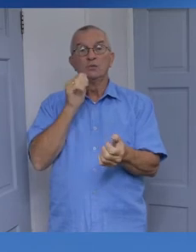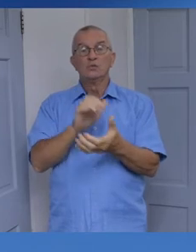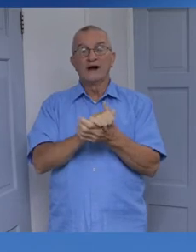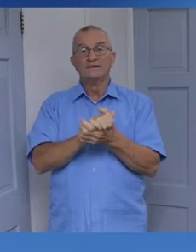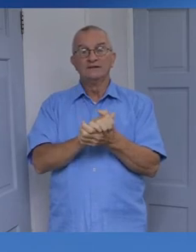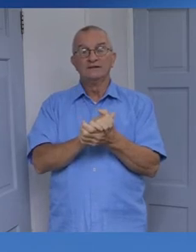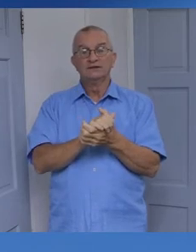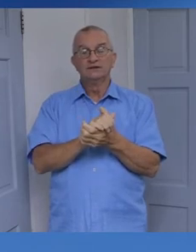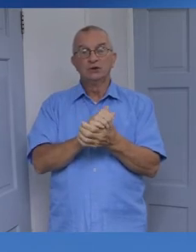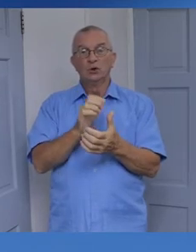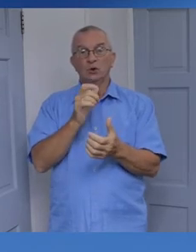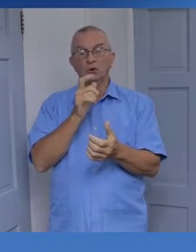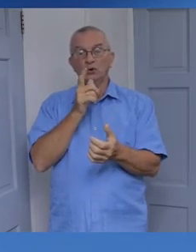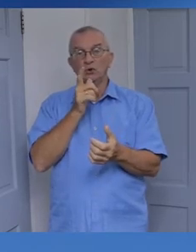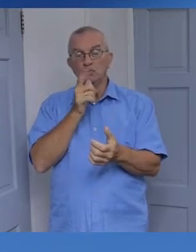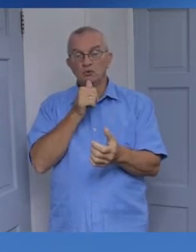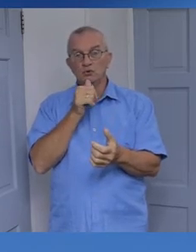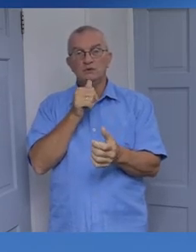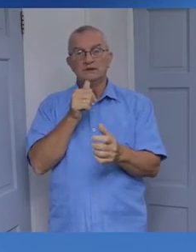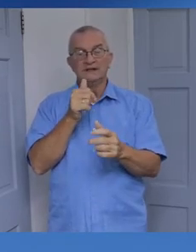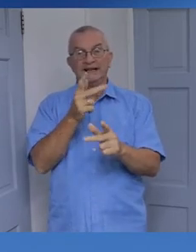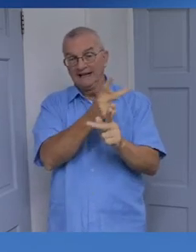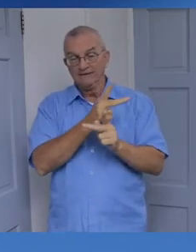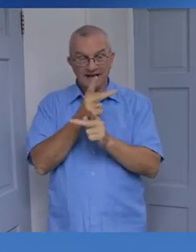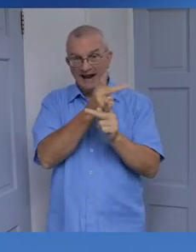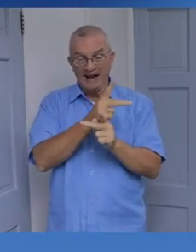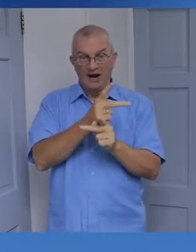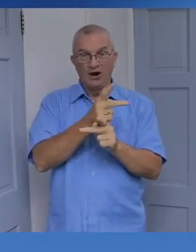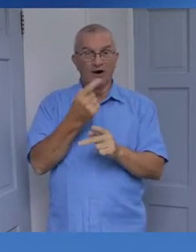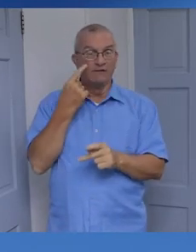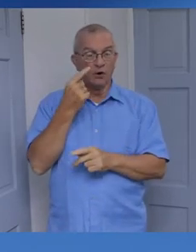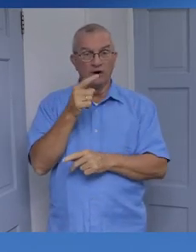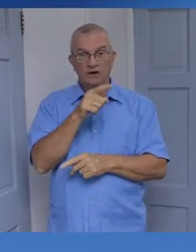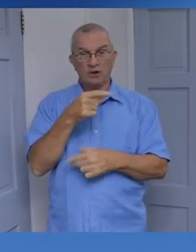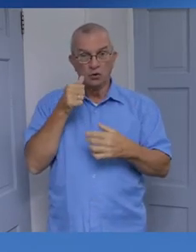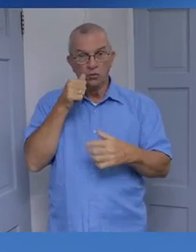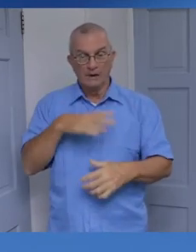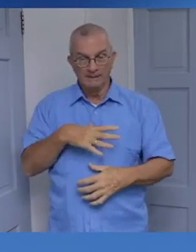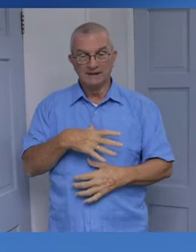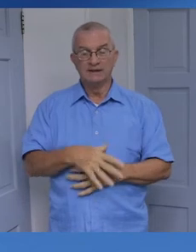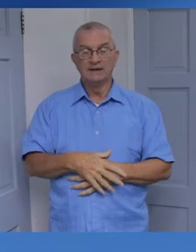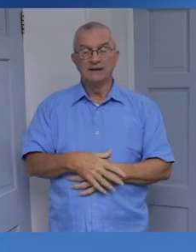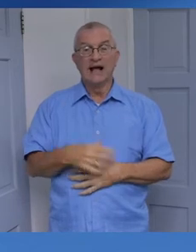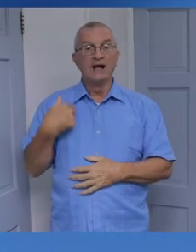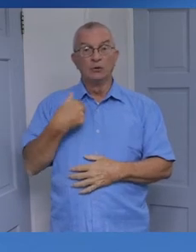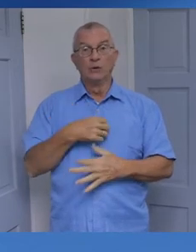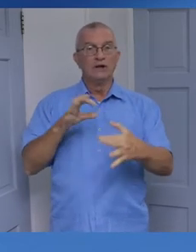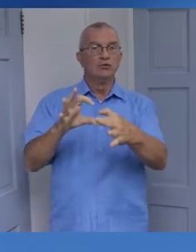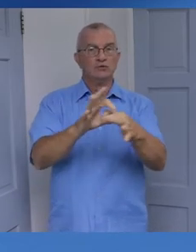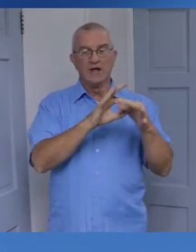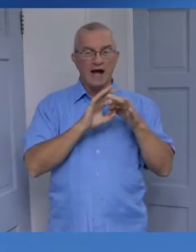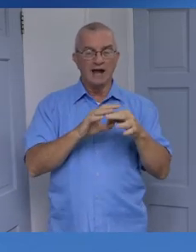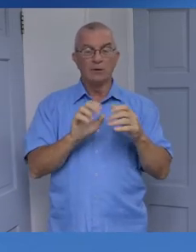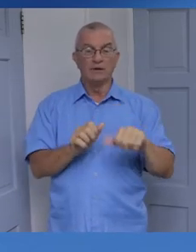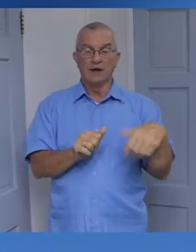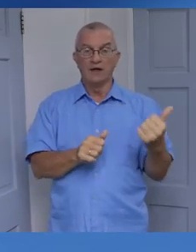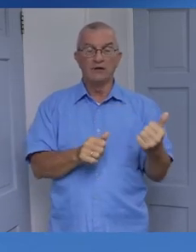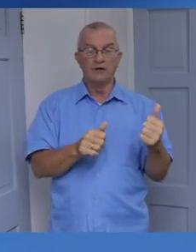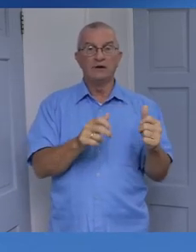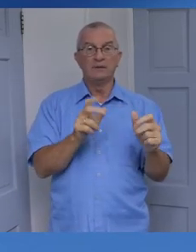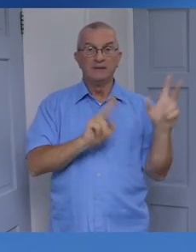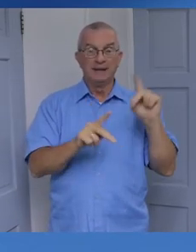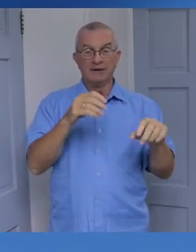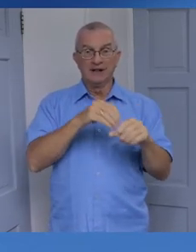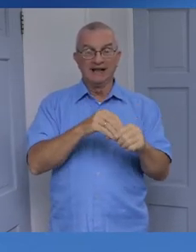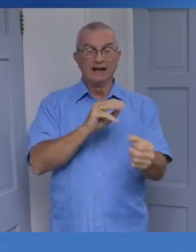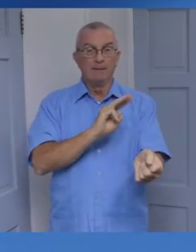care that we provide. As we unite with other health professionals in the fight against